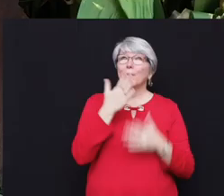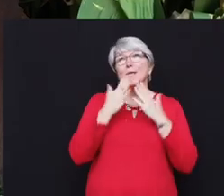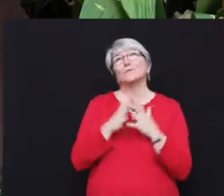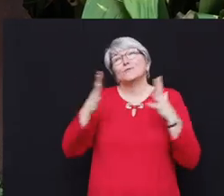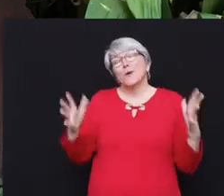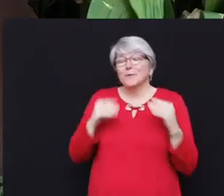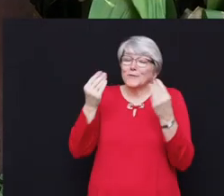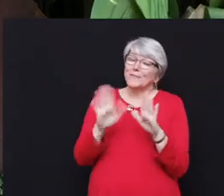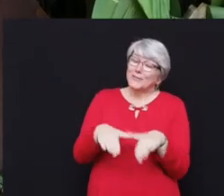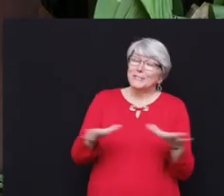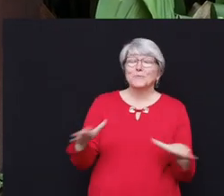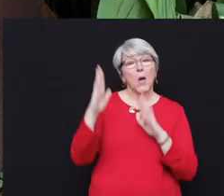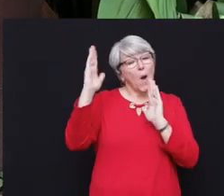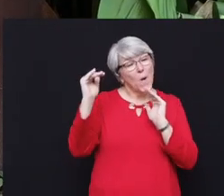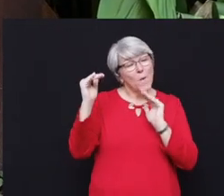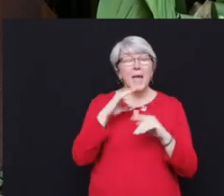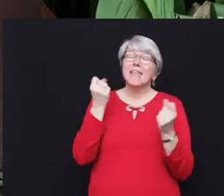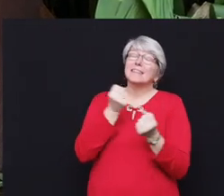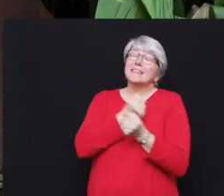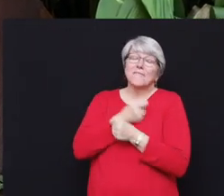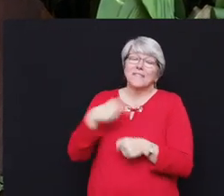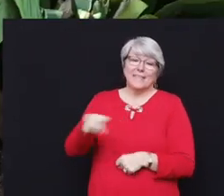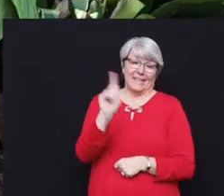your children hope and love they need.